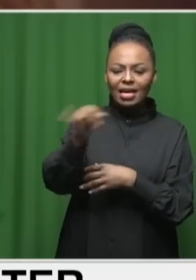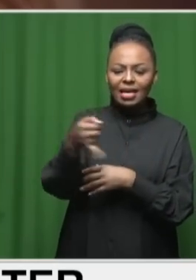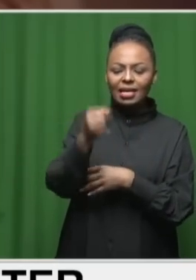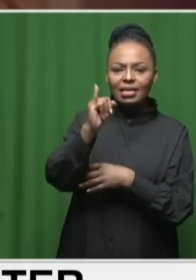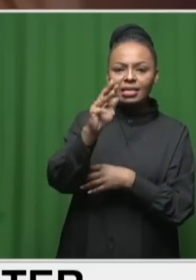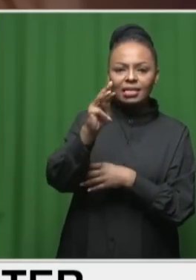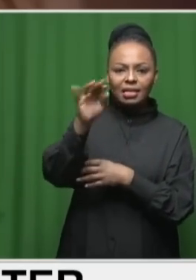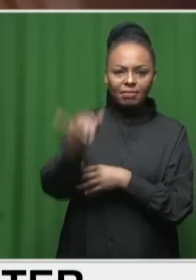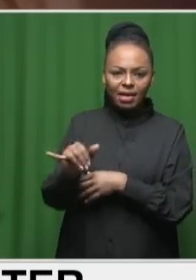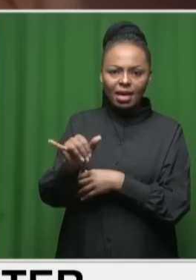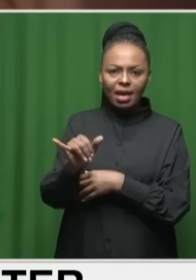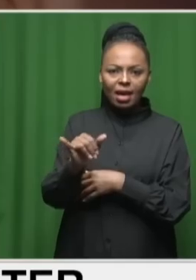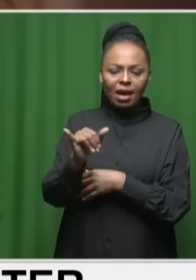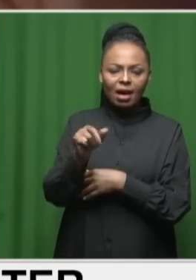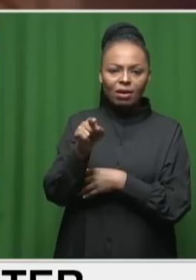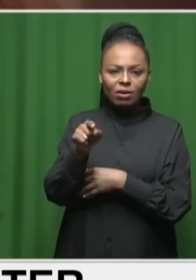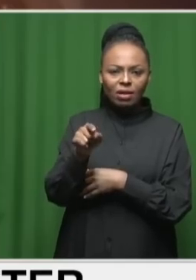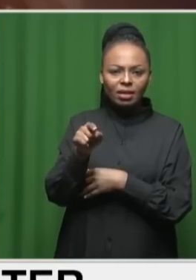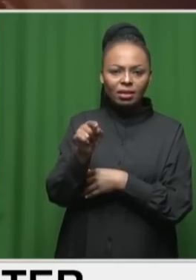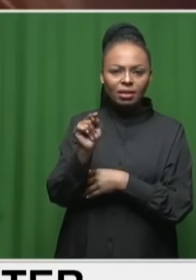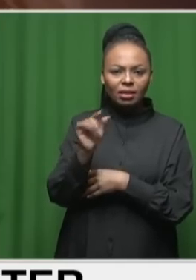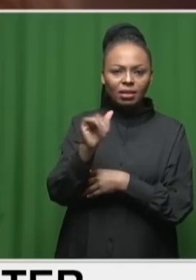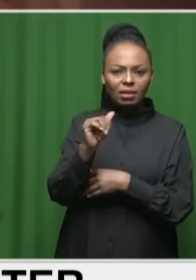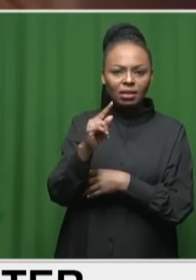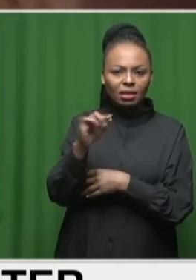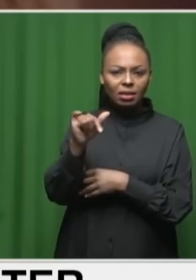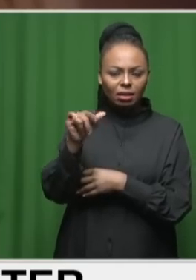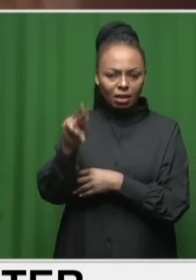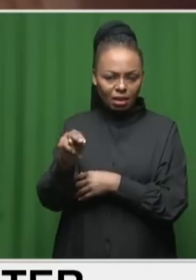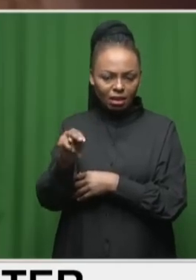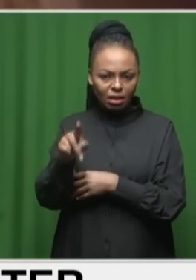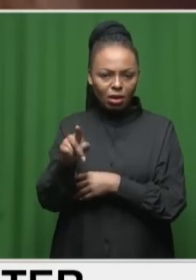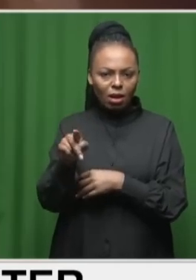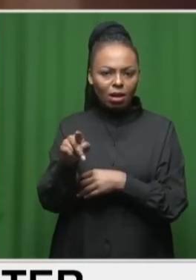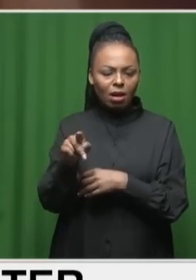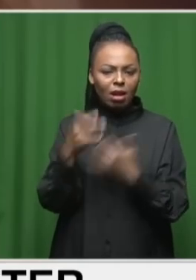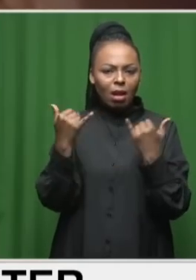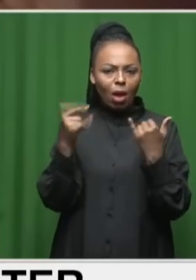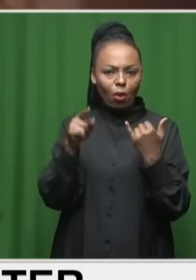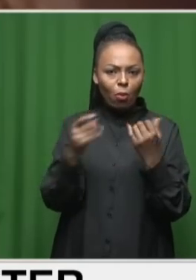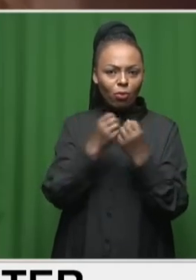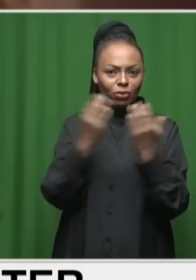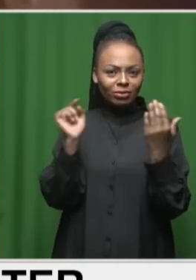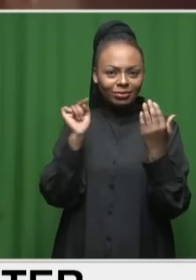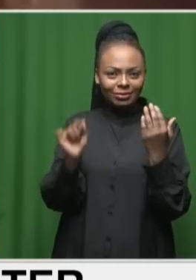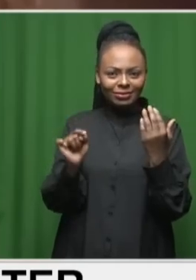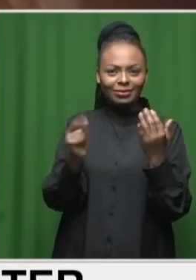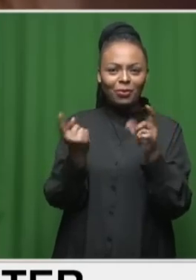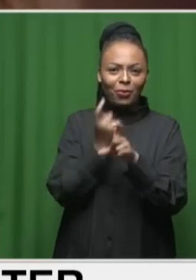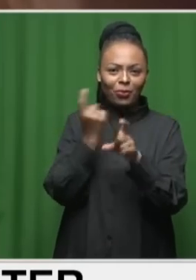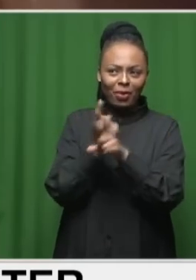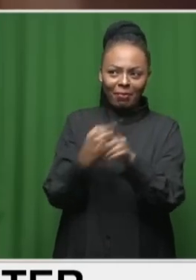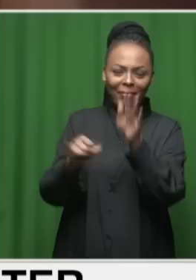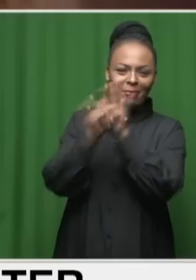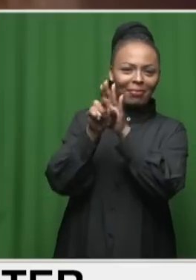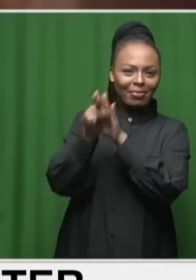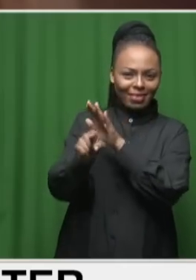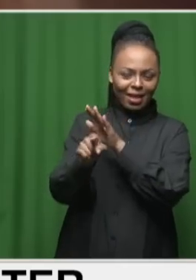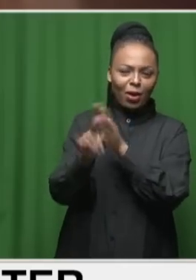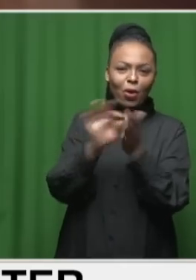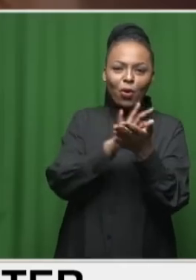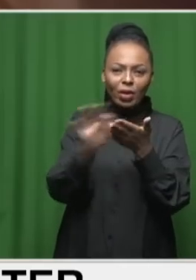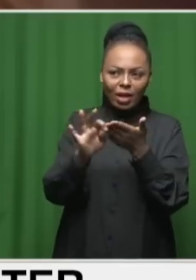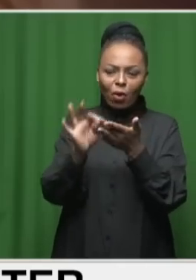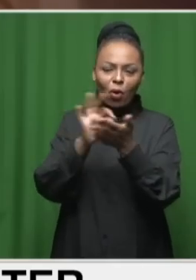an Angolan asylum seeker who was choked to death by G4S. And however, they keep landing contract after contract